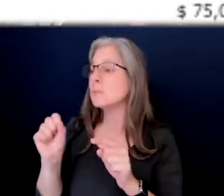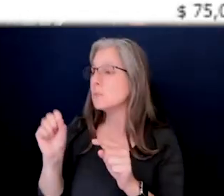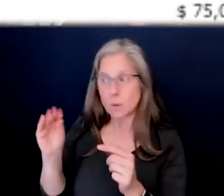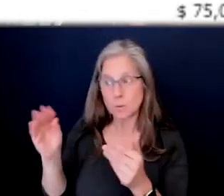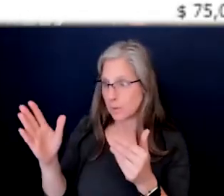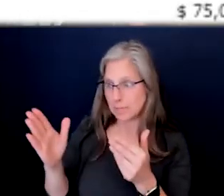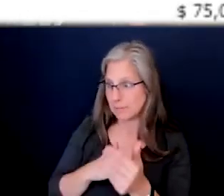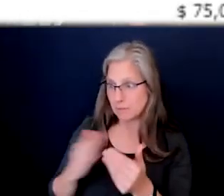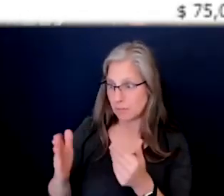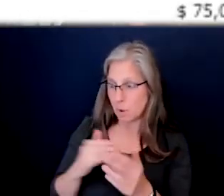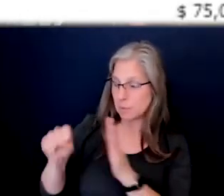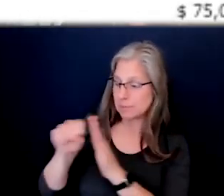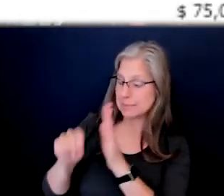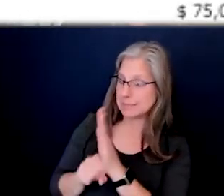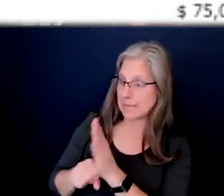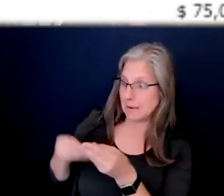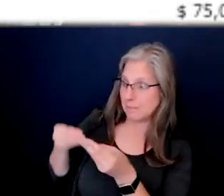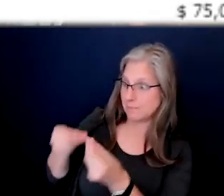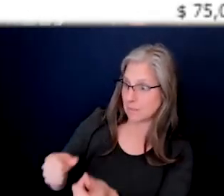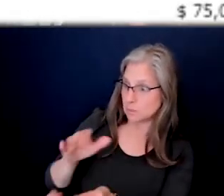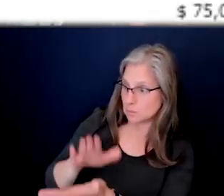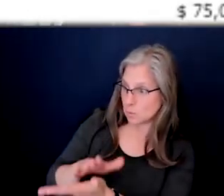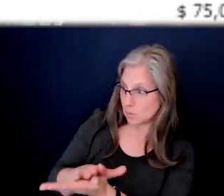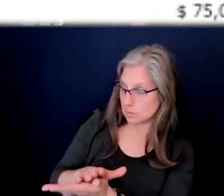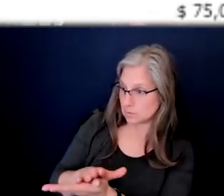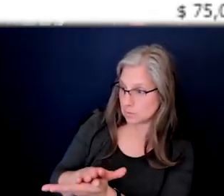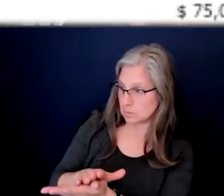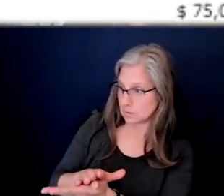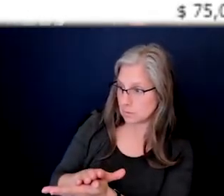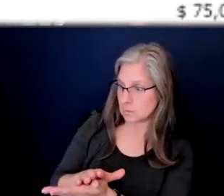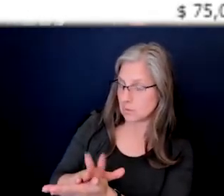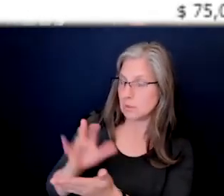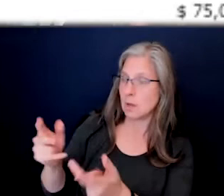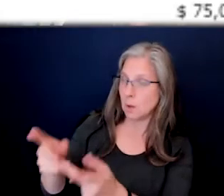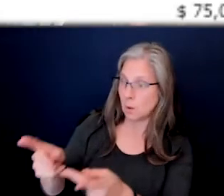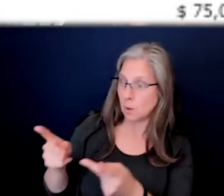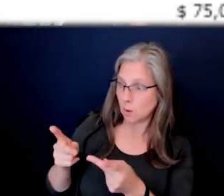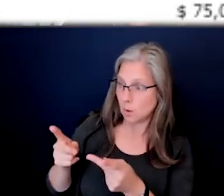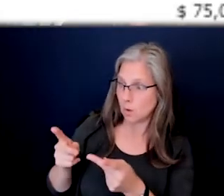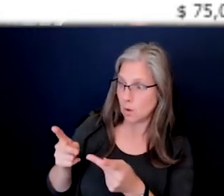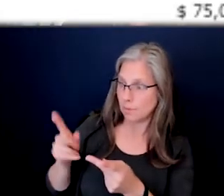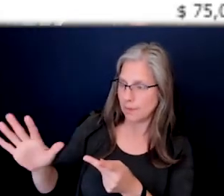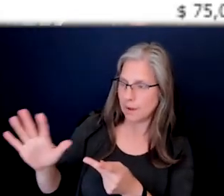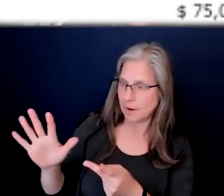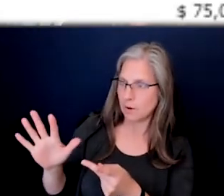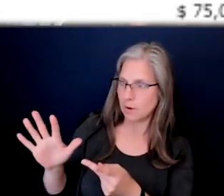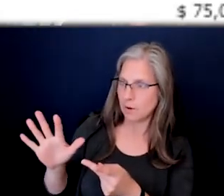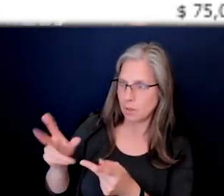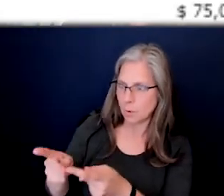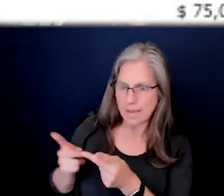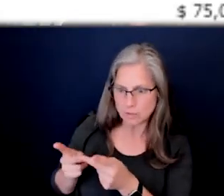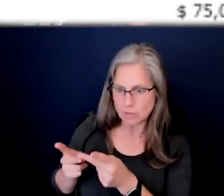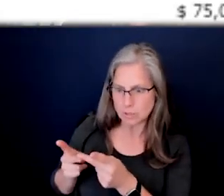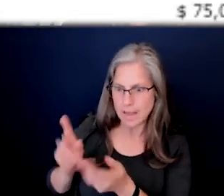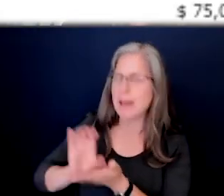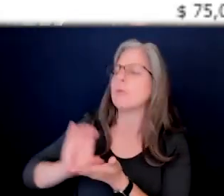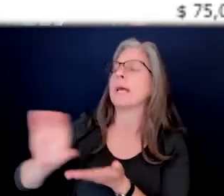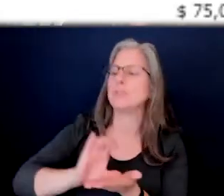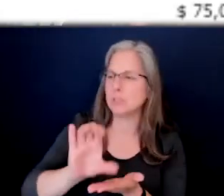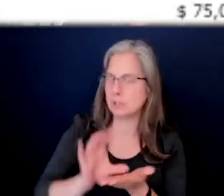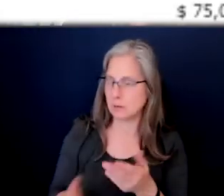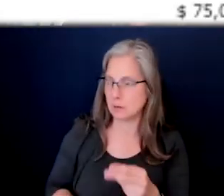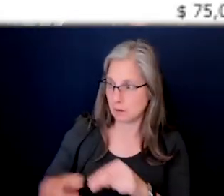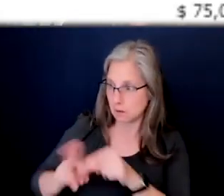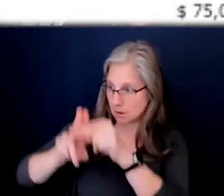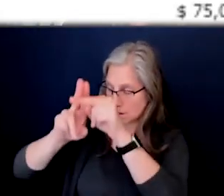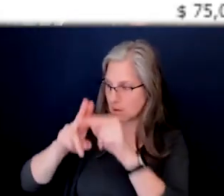the state-funded schools, their location is going up, you're still projecting that we will be pretty much